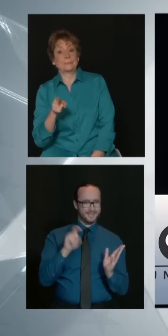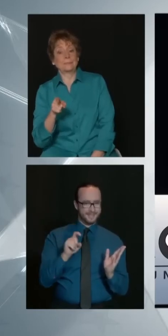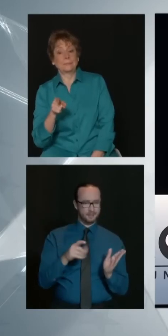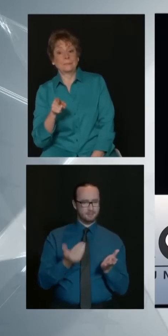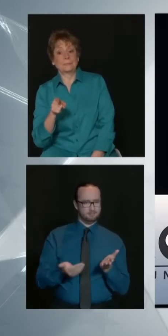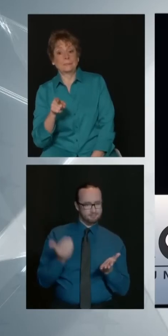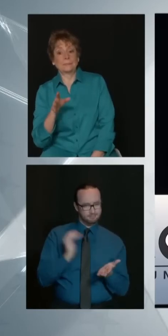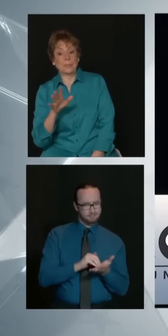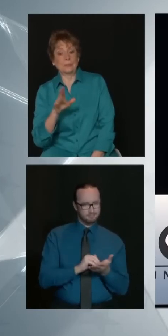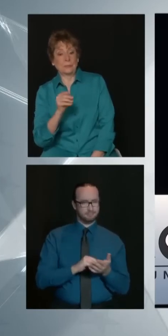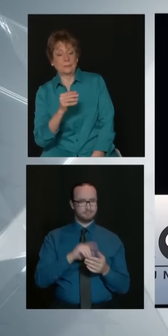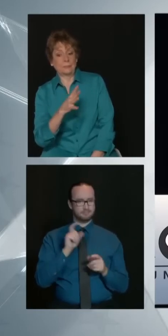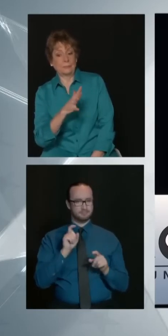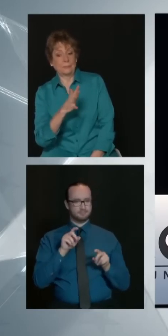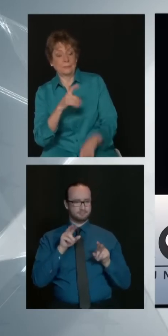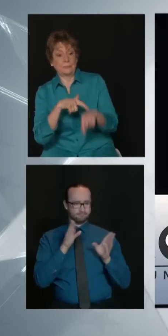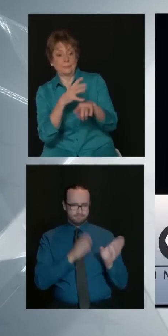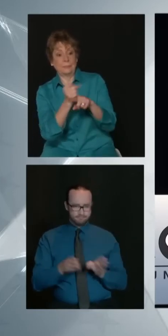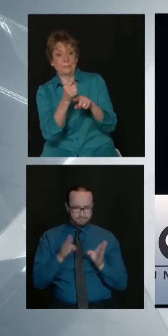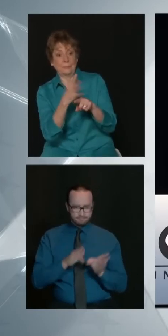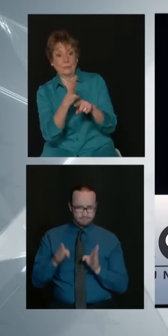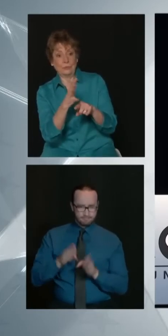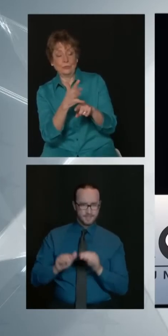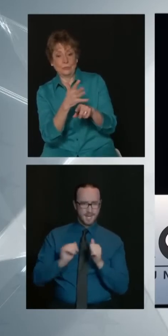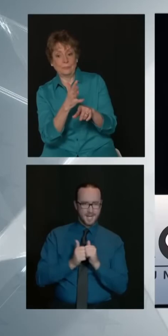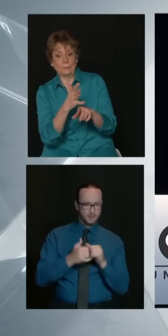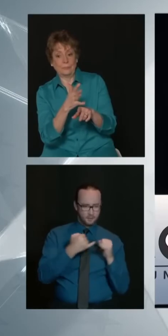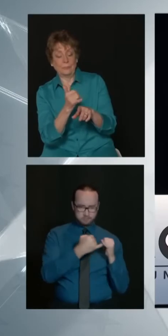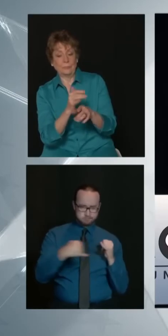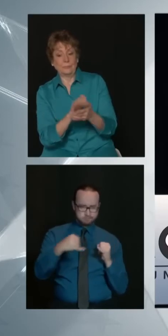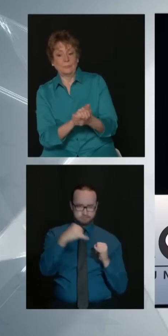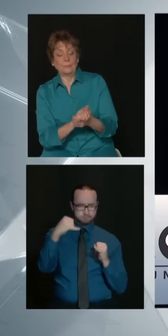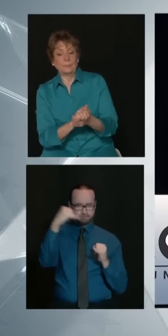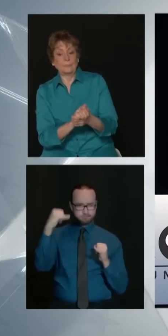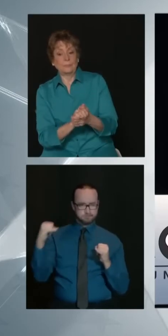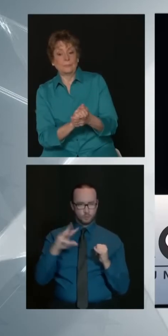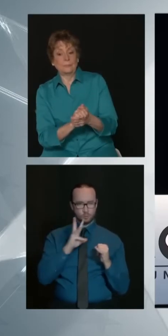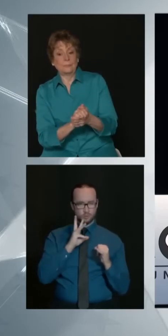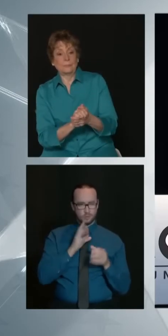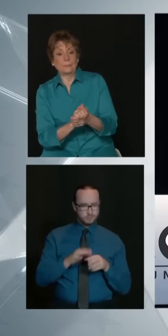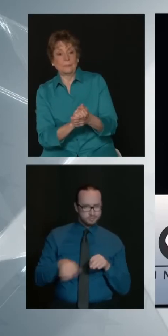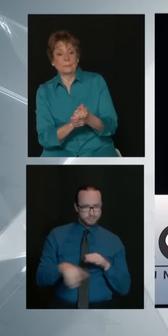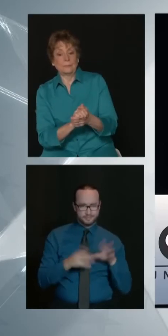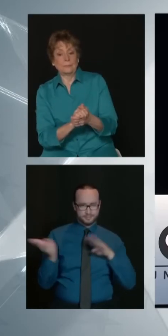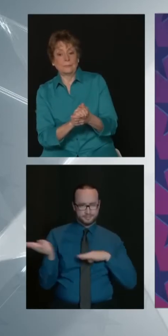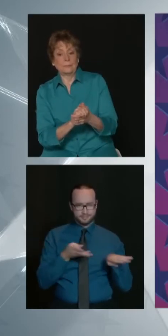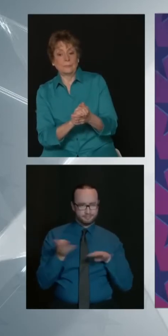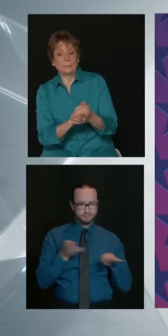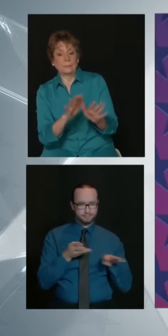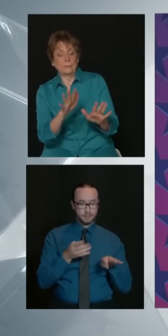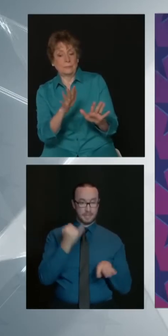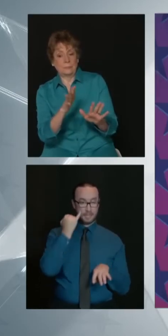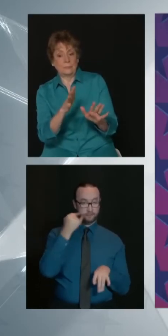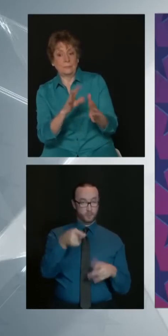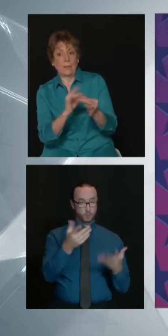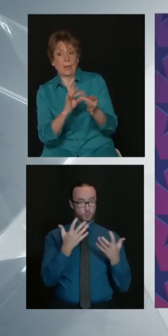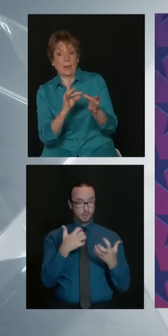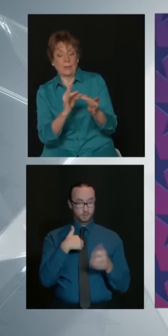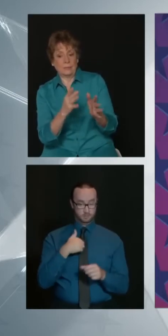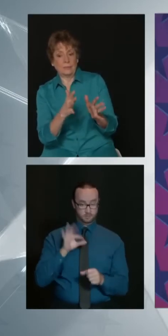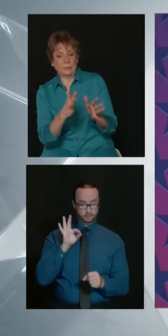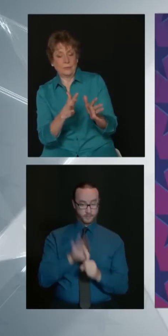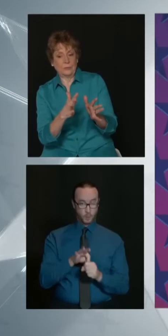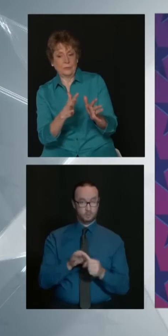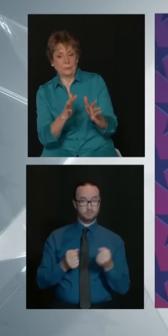solve this problem with technology and sharp elbows. I will do it because I want my boys to be able to choose to live in Arizona decades from now. Very quickly, Mark. Not